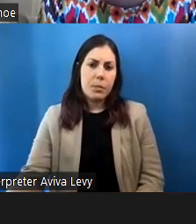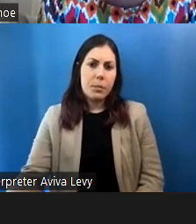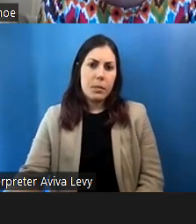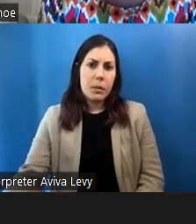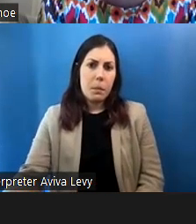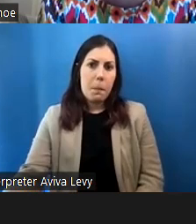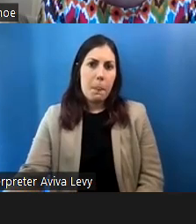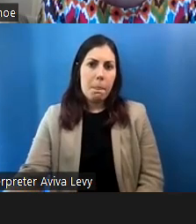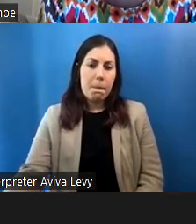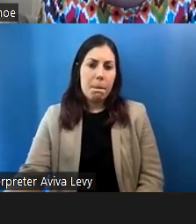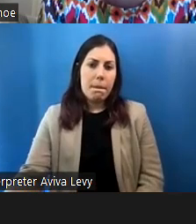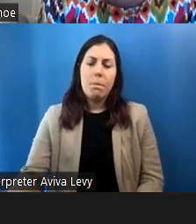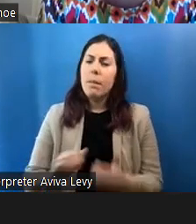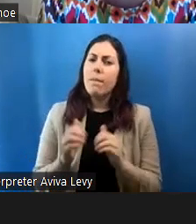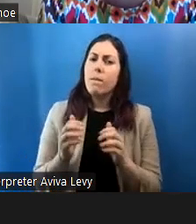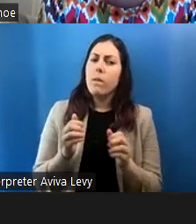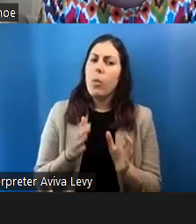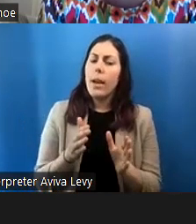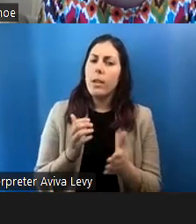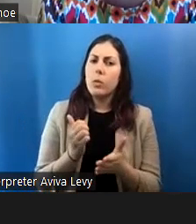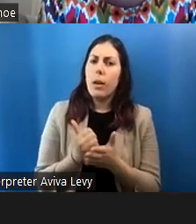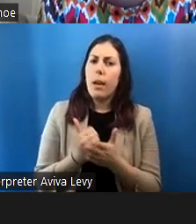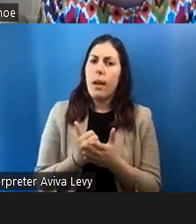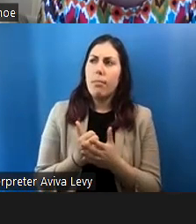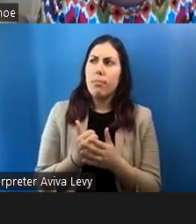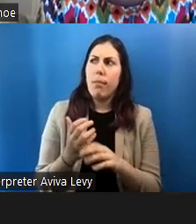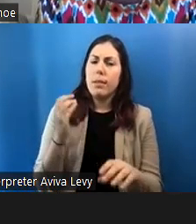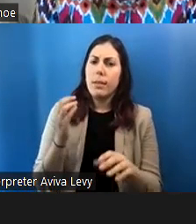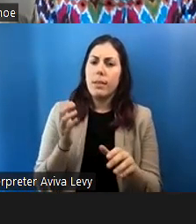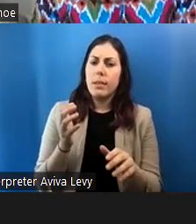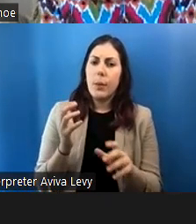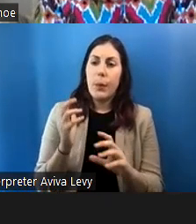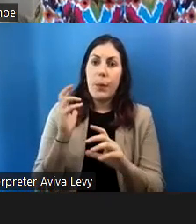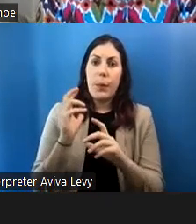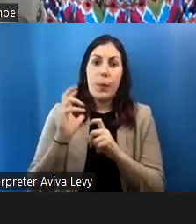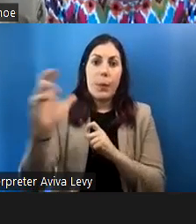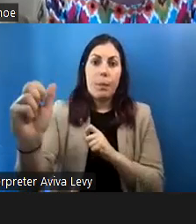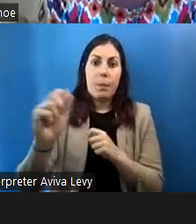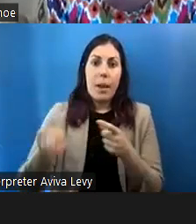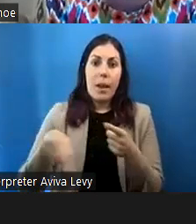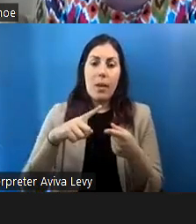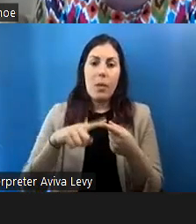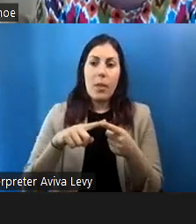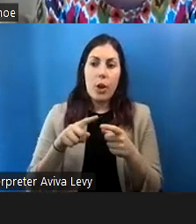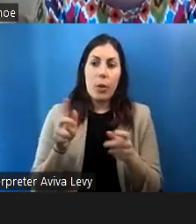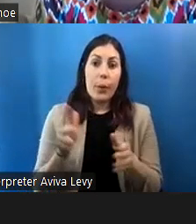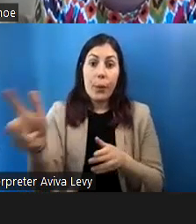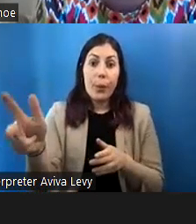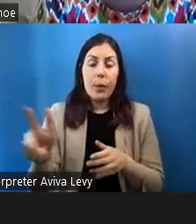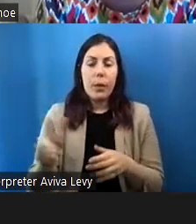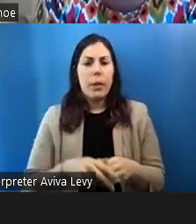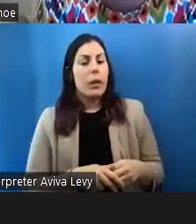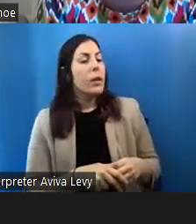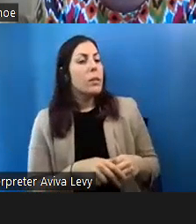buses as they go through the busway? So this project is not making any changes